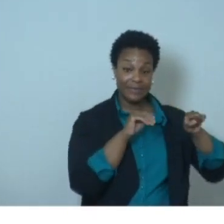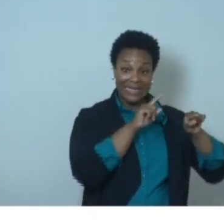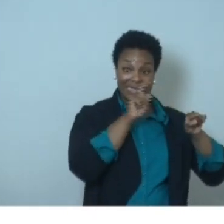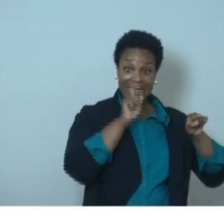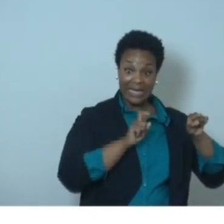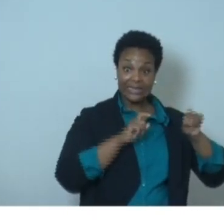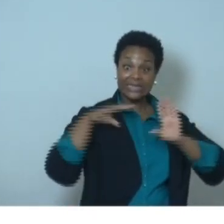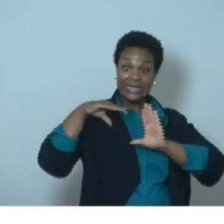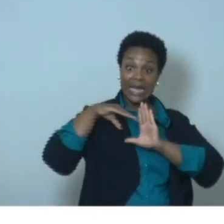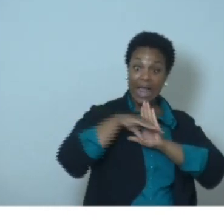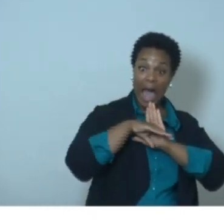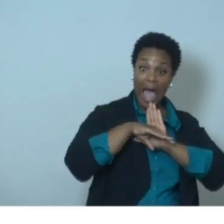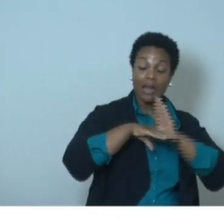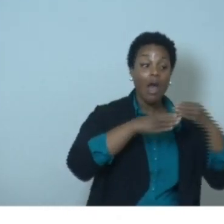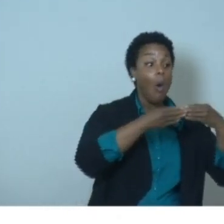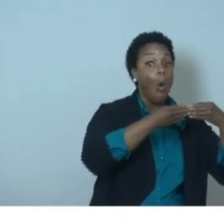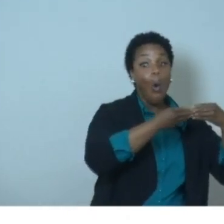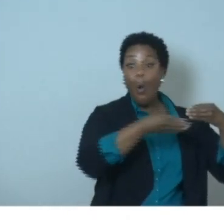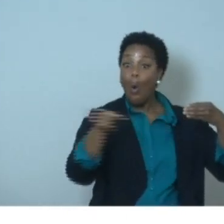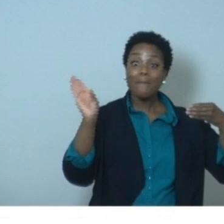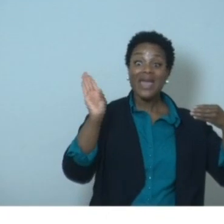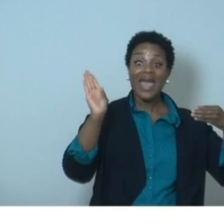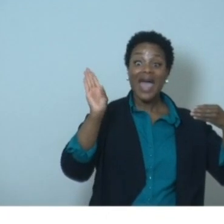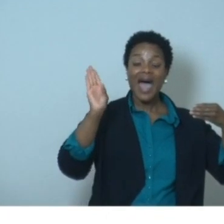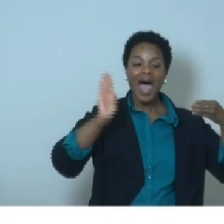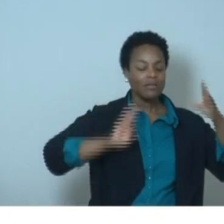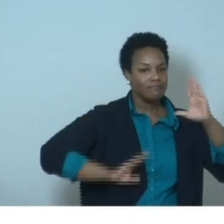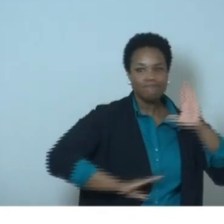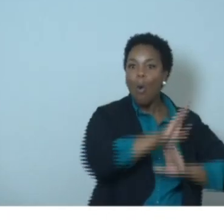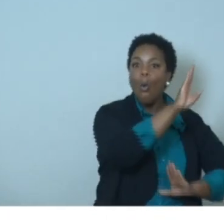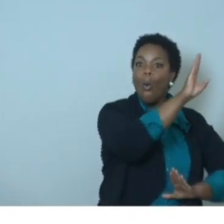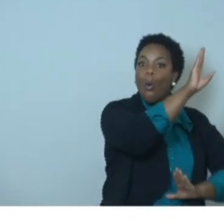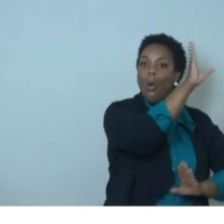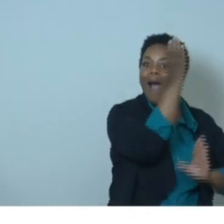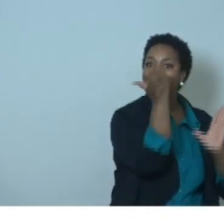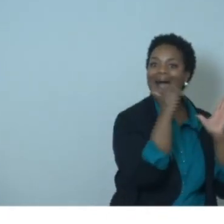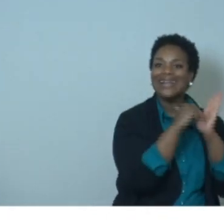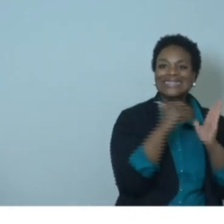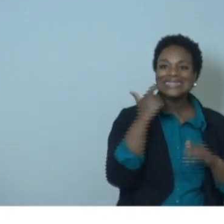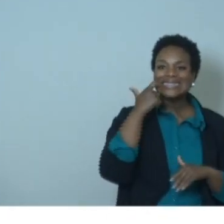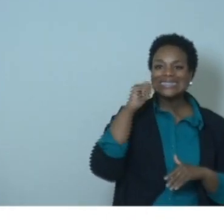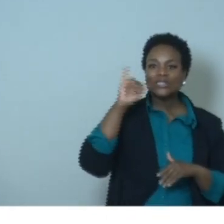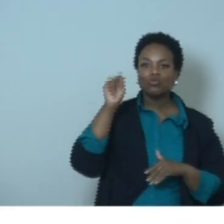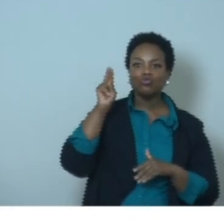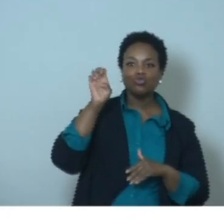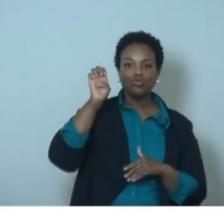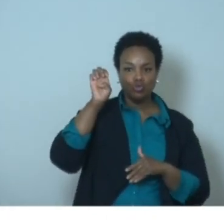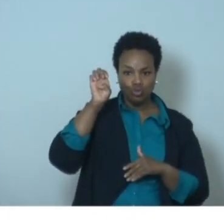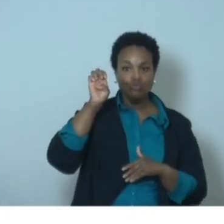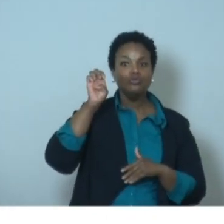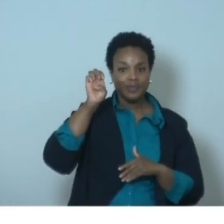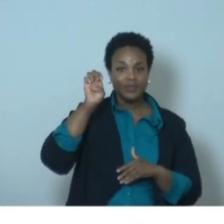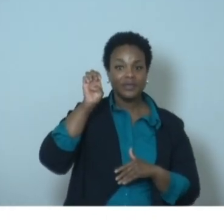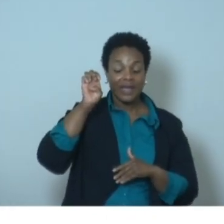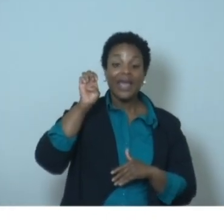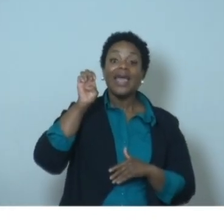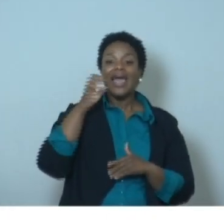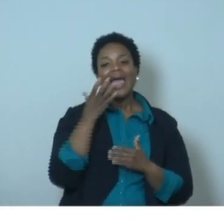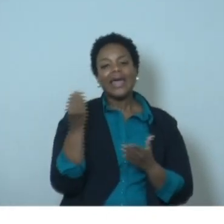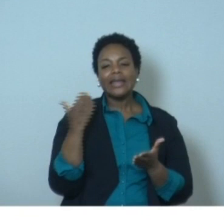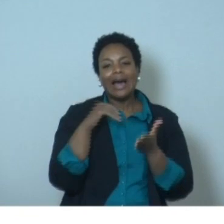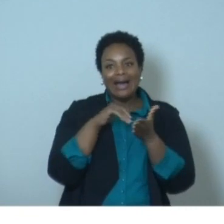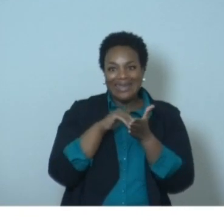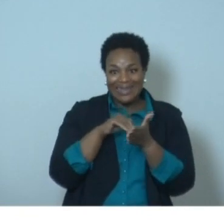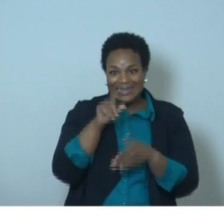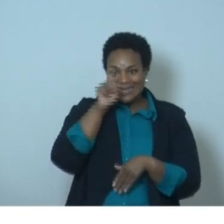that sharp increase in June as they've opened up their economy. And again, as a border state, this is